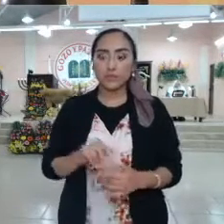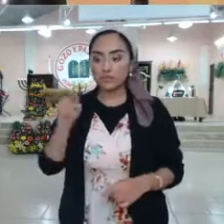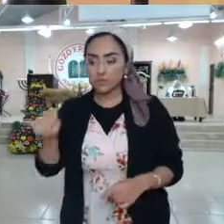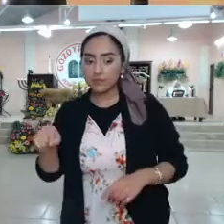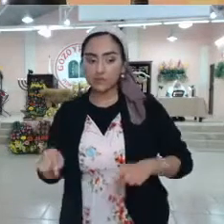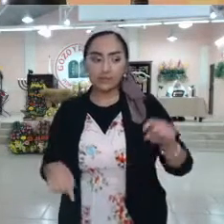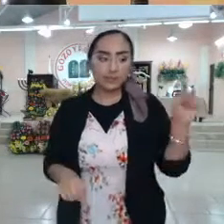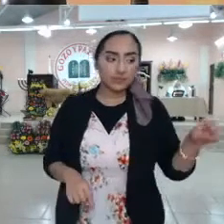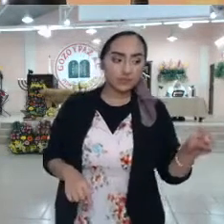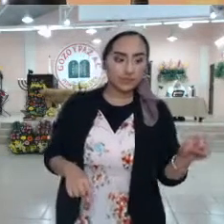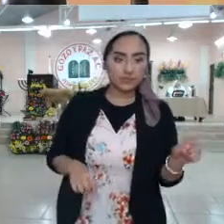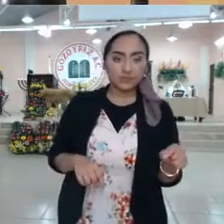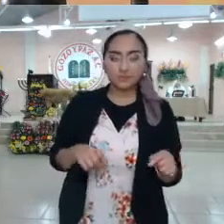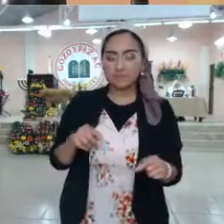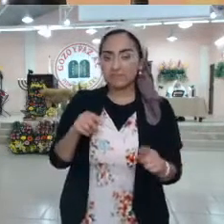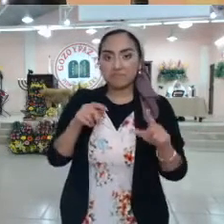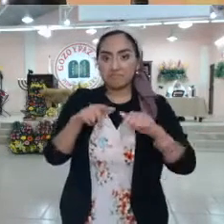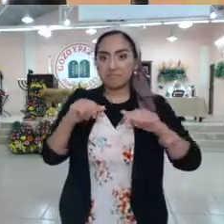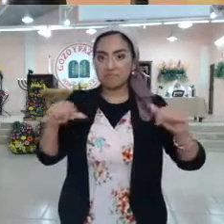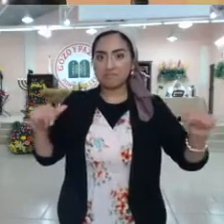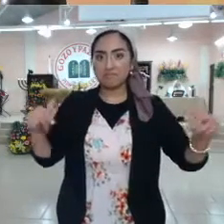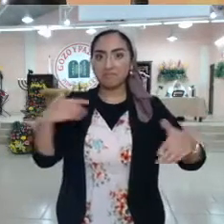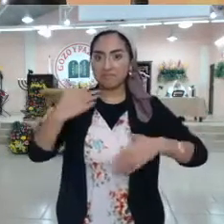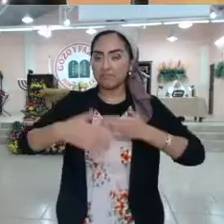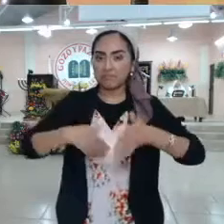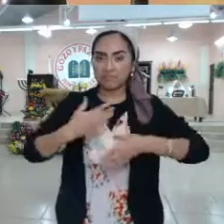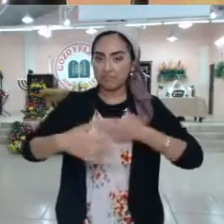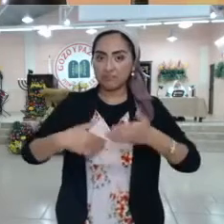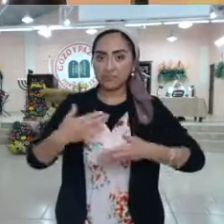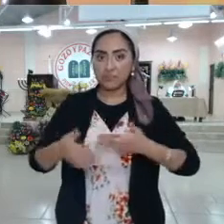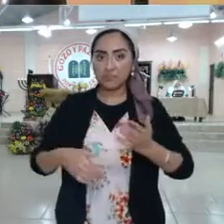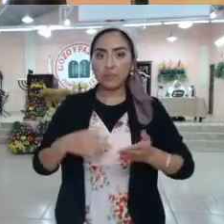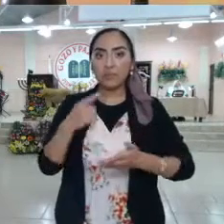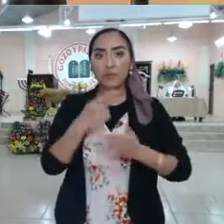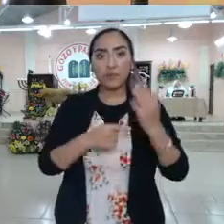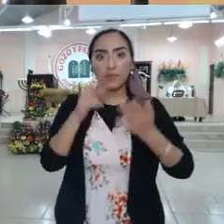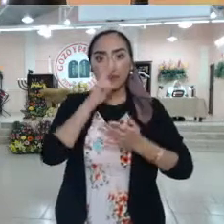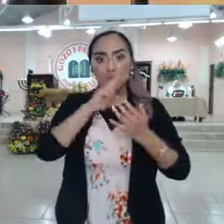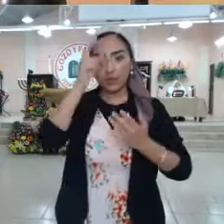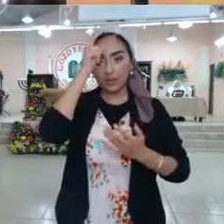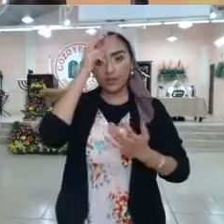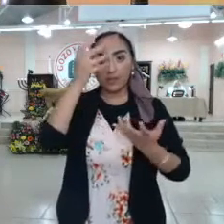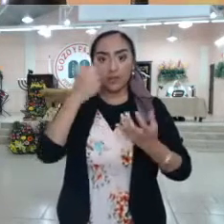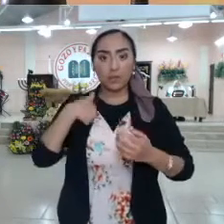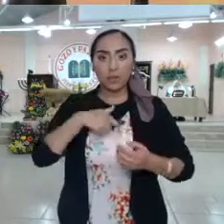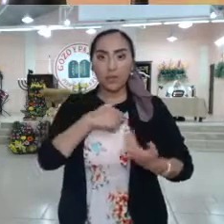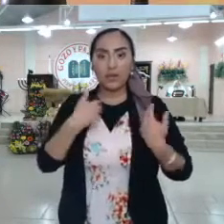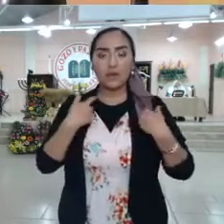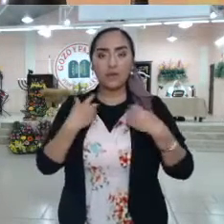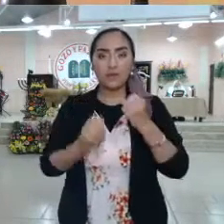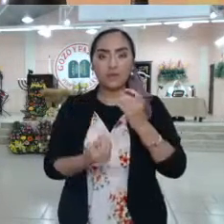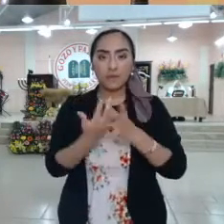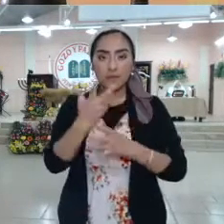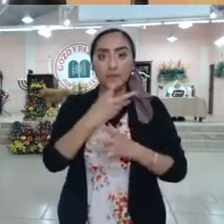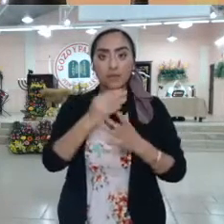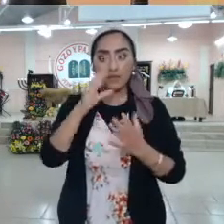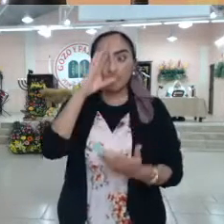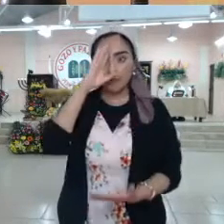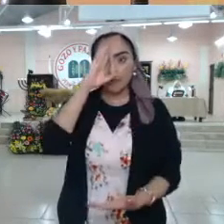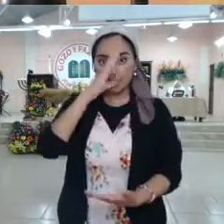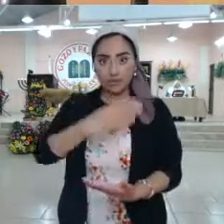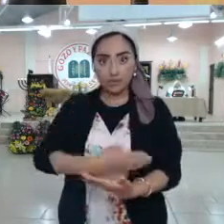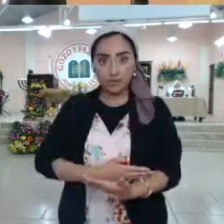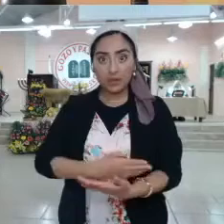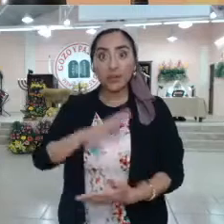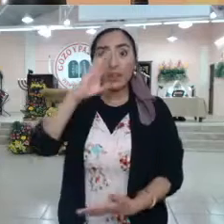el this, otro, that, etcétera, etcétera. etc., etc. Lo que quiere el Eterno es que What the llevemos Eternal frutos. wants is to bring fruit. Y los hijos, And